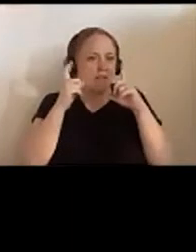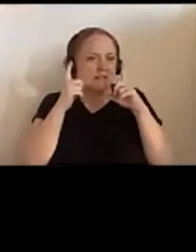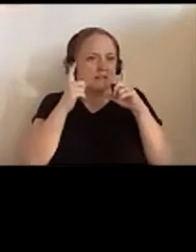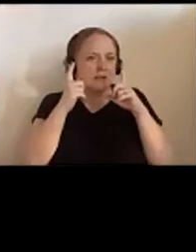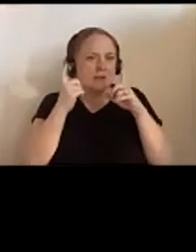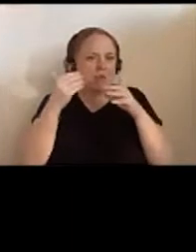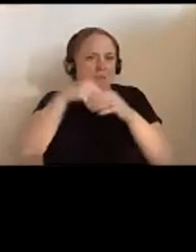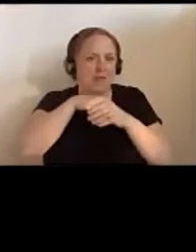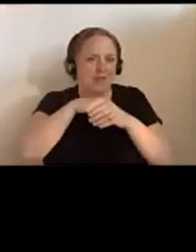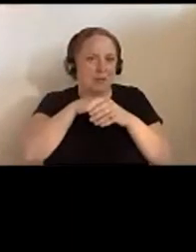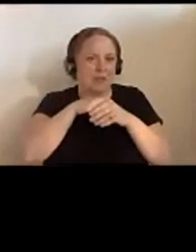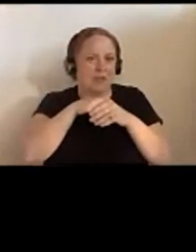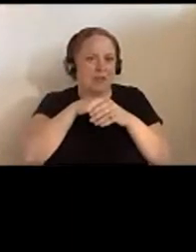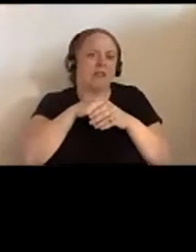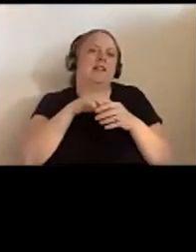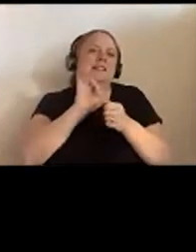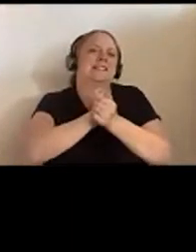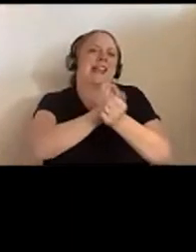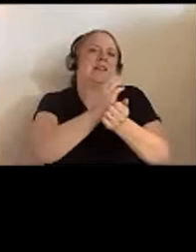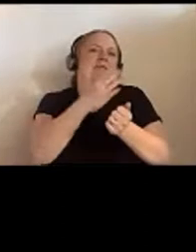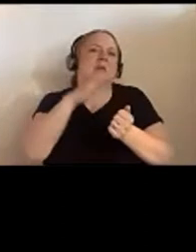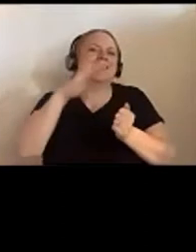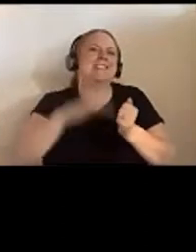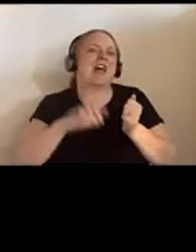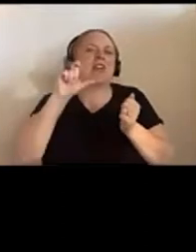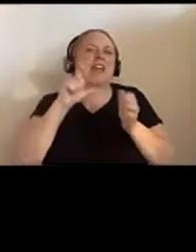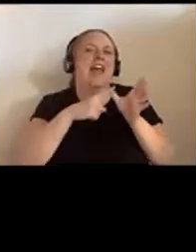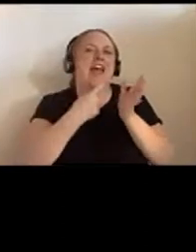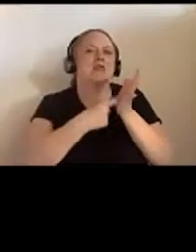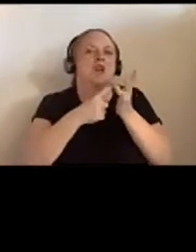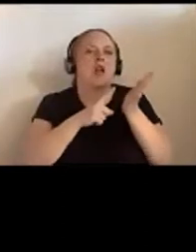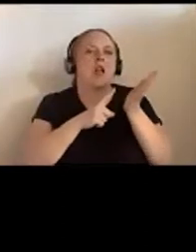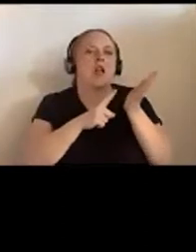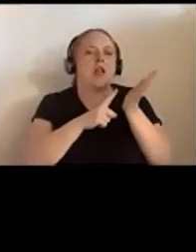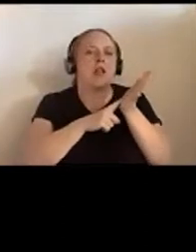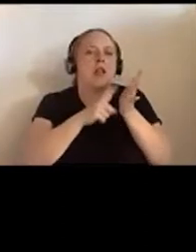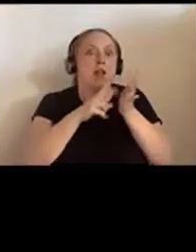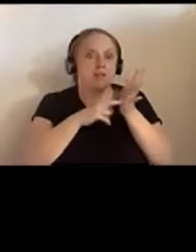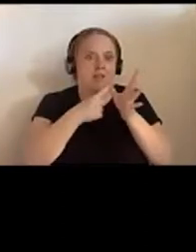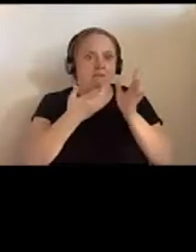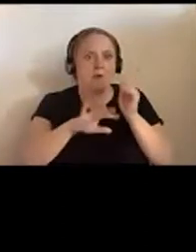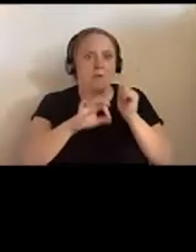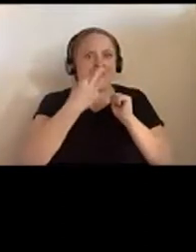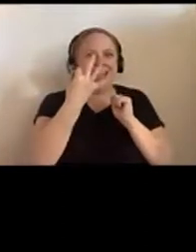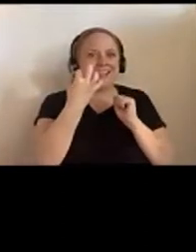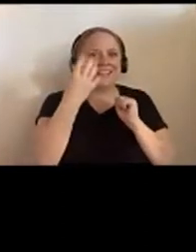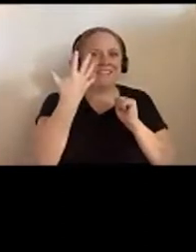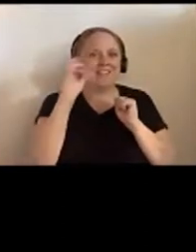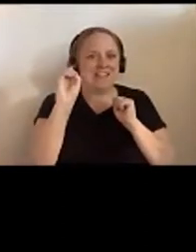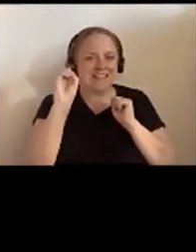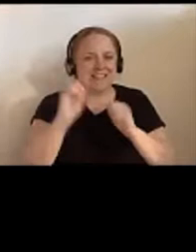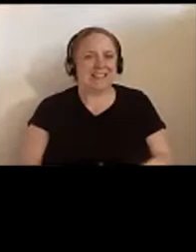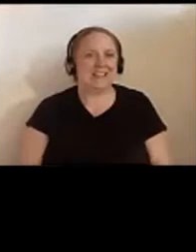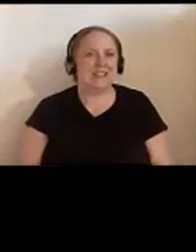Carolina from 1850. And so what we can see on the screen are just two of the images from